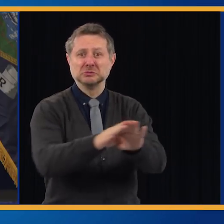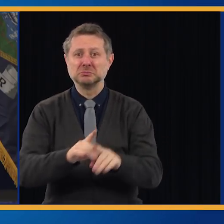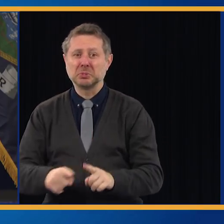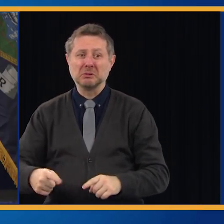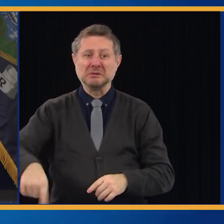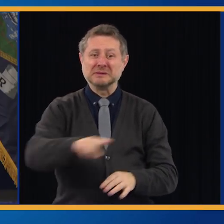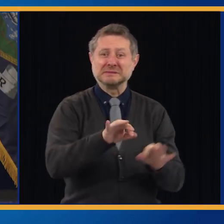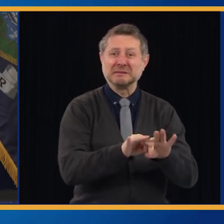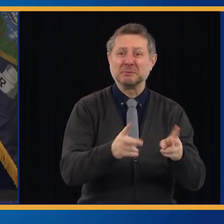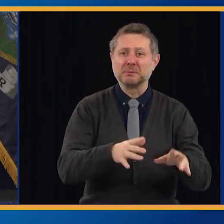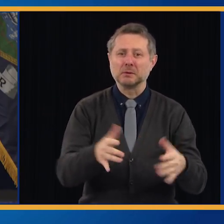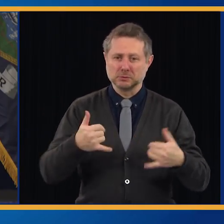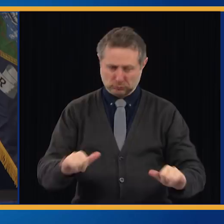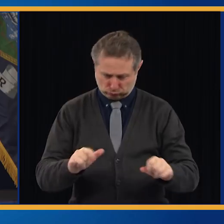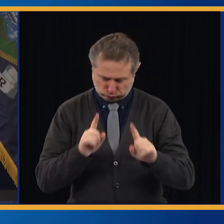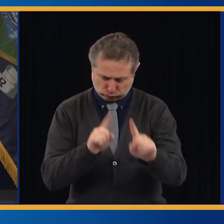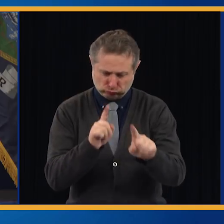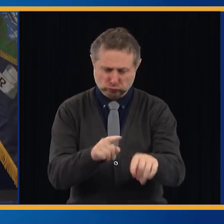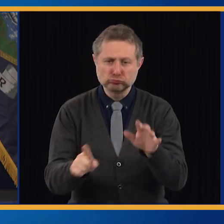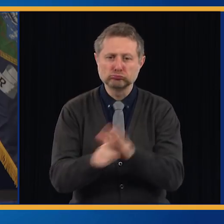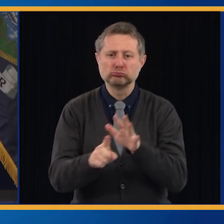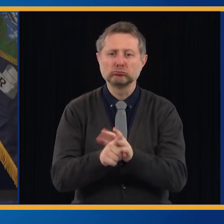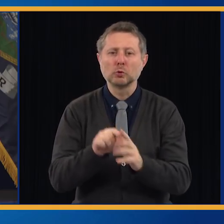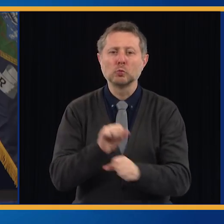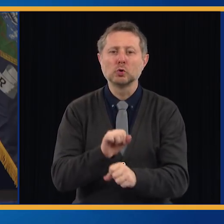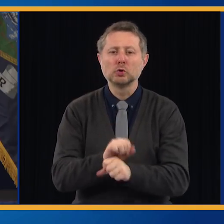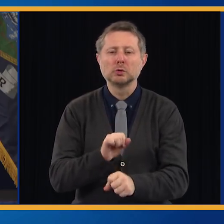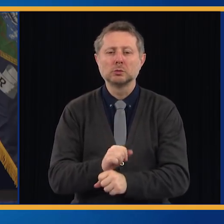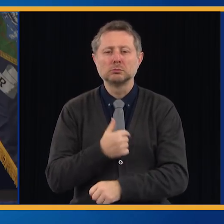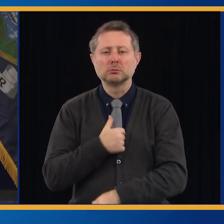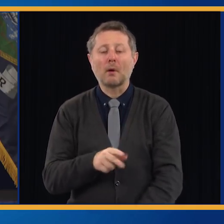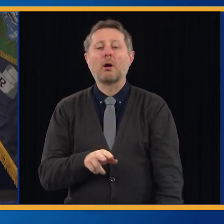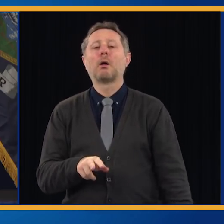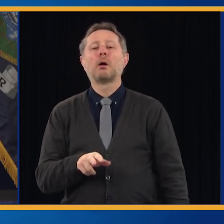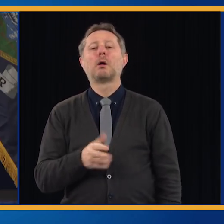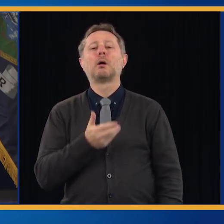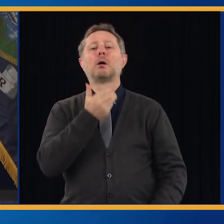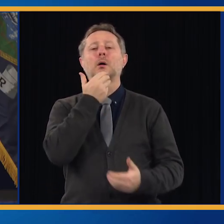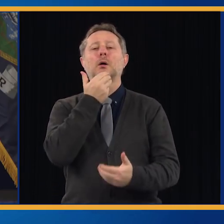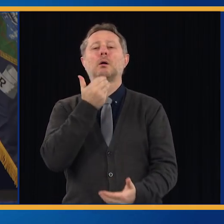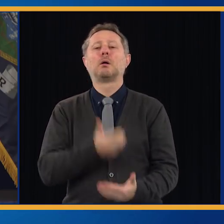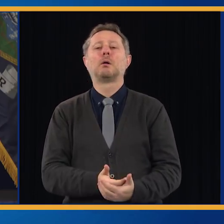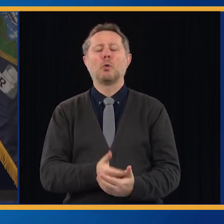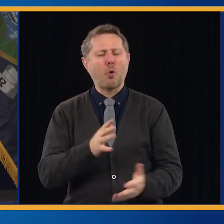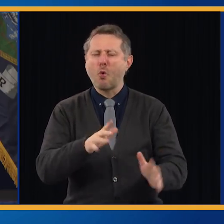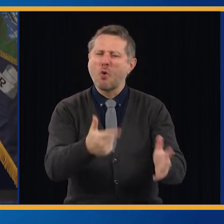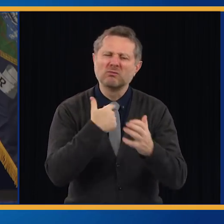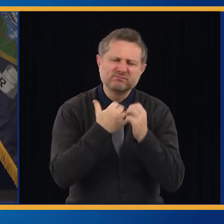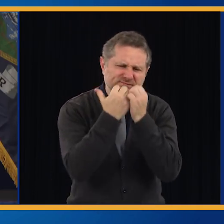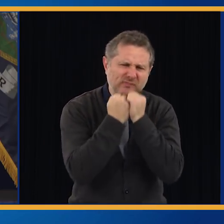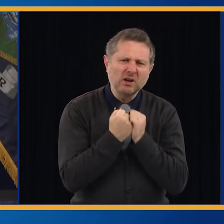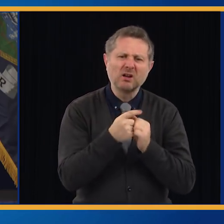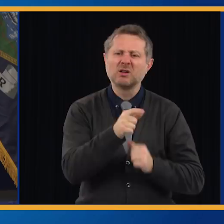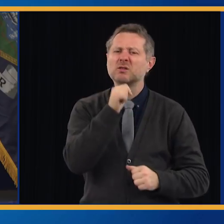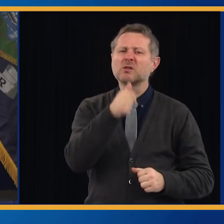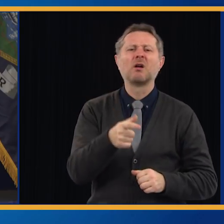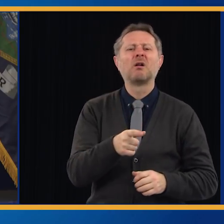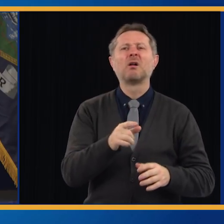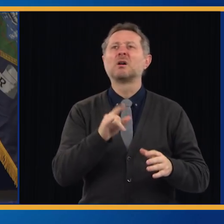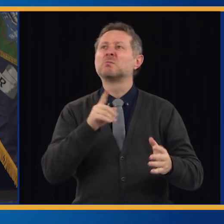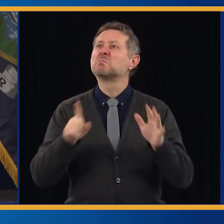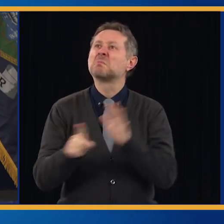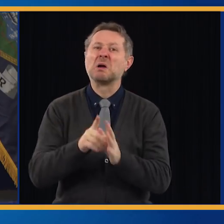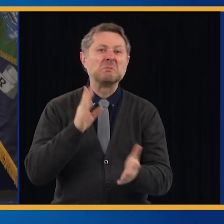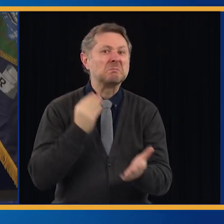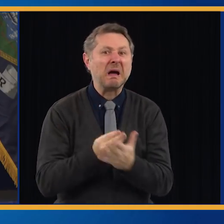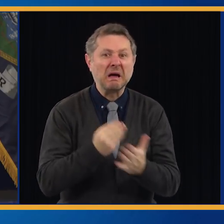up. That is a value. They didn't show up for a paycheck. They didn't show